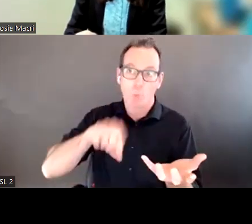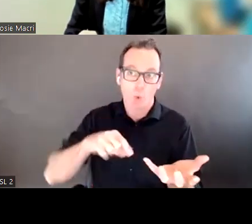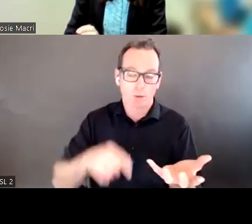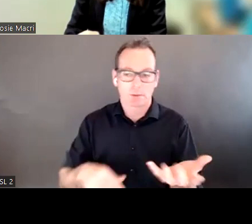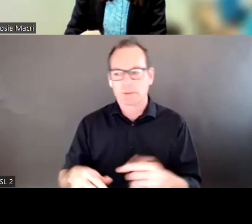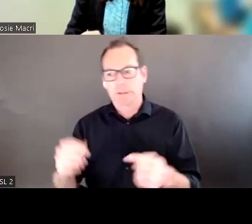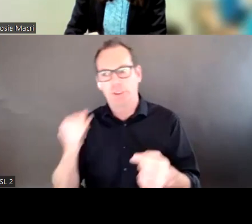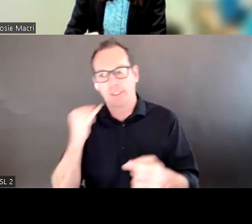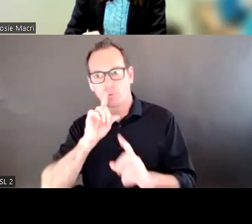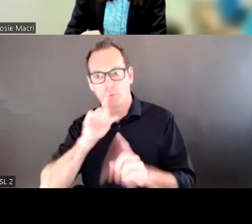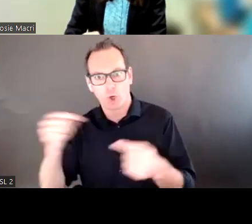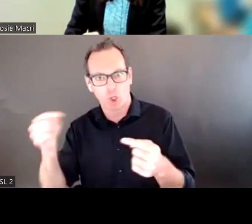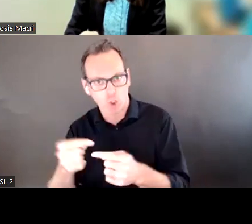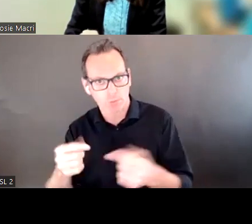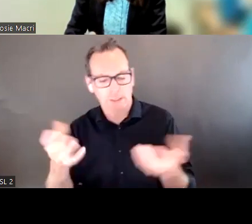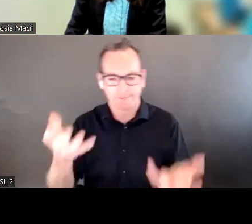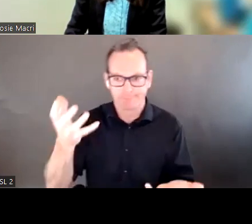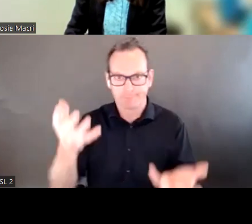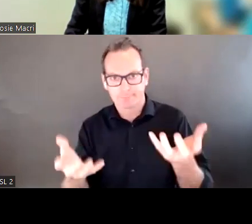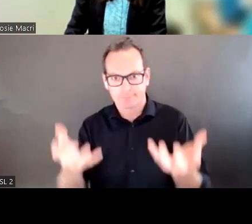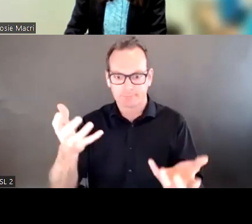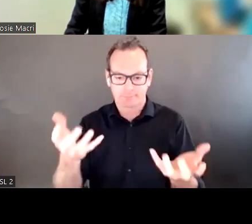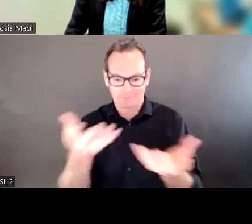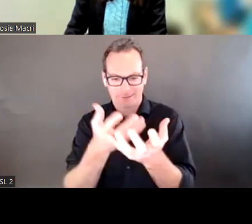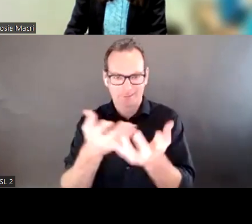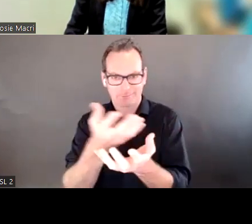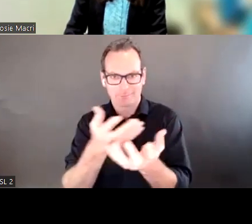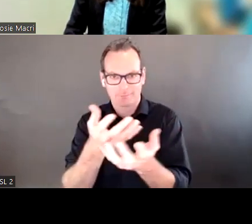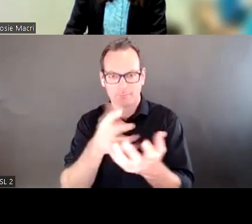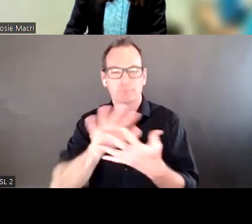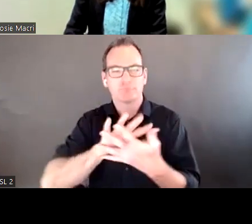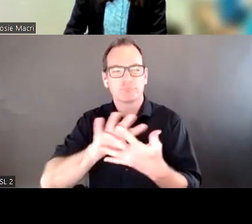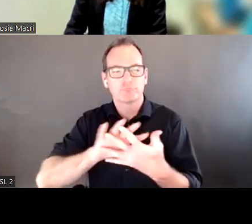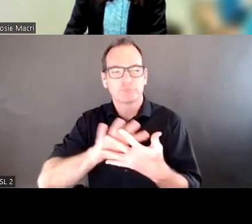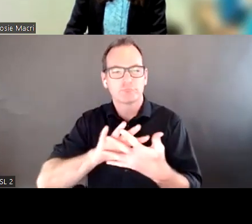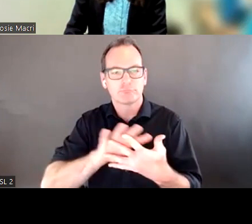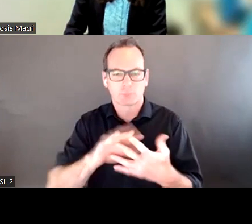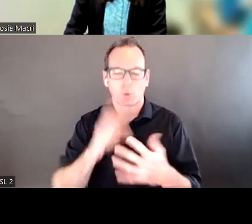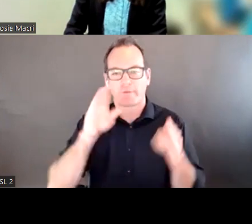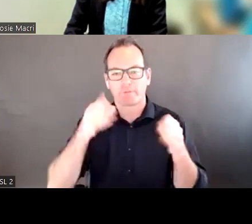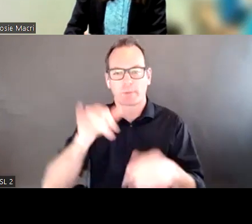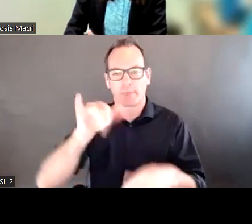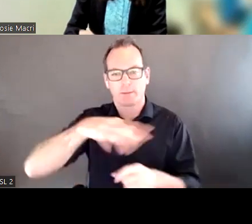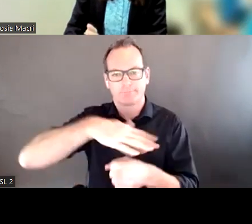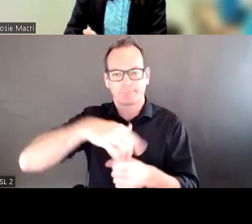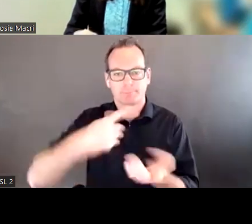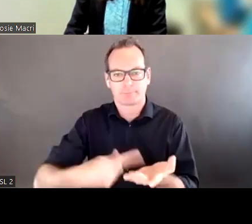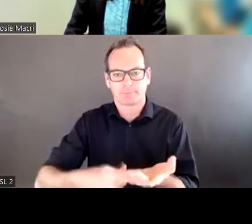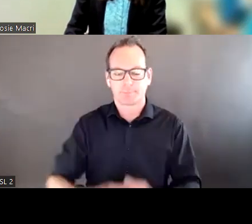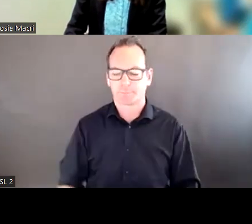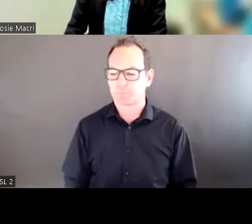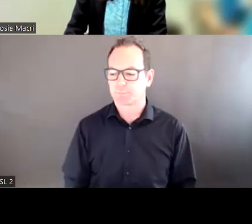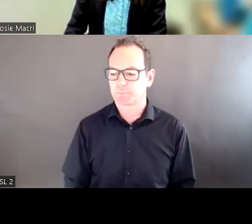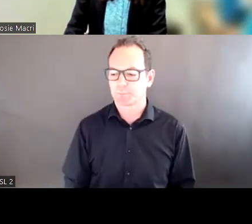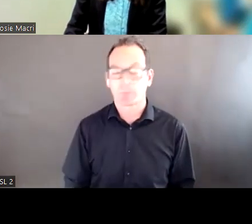zone. So we're really going to focus on those gray zone situations. I'll also introduce one tool. There are many